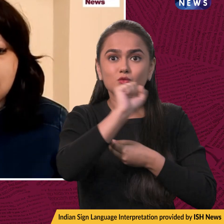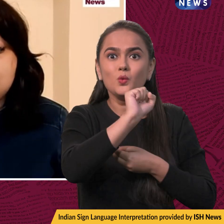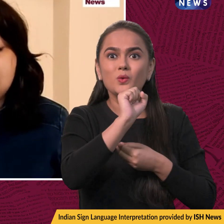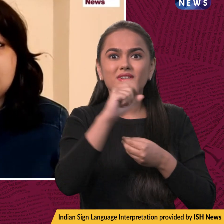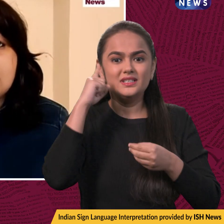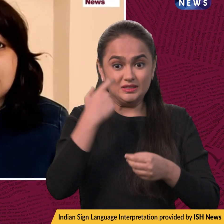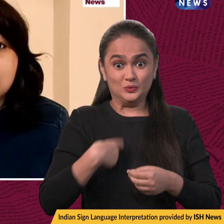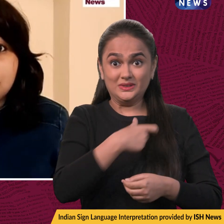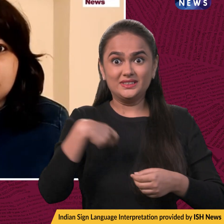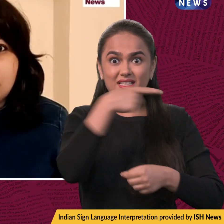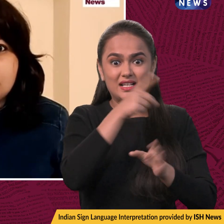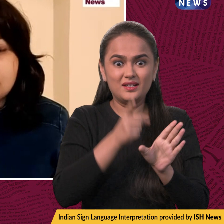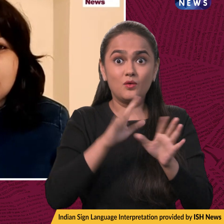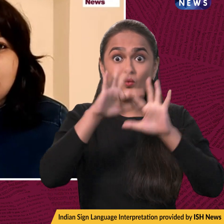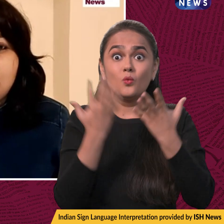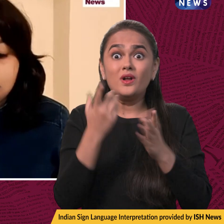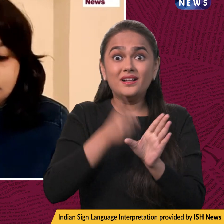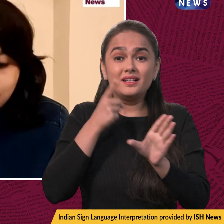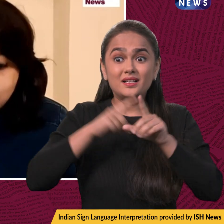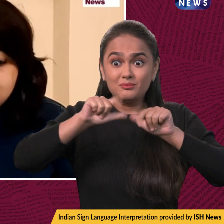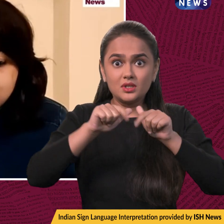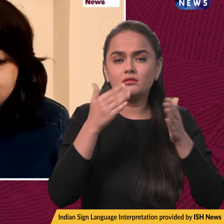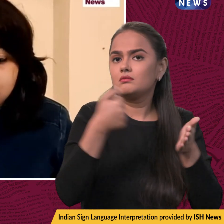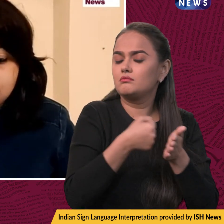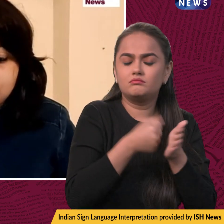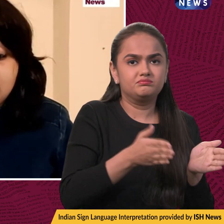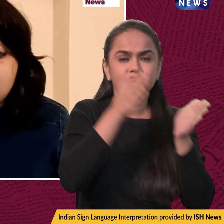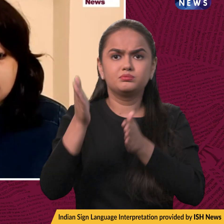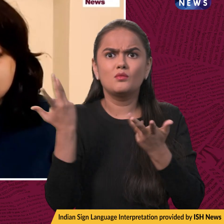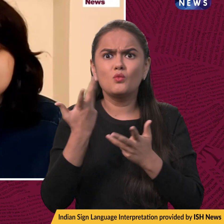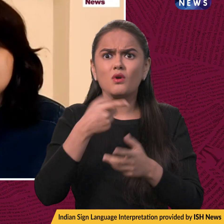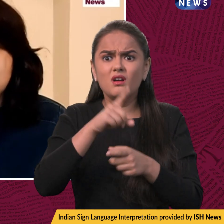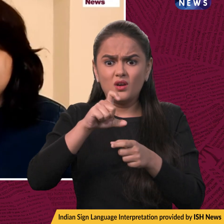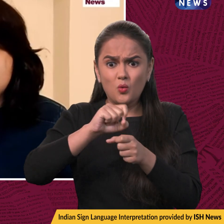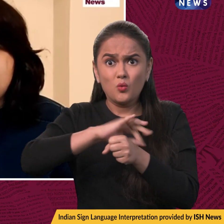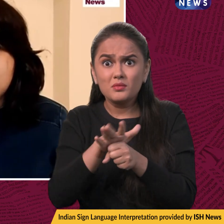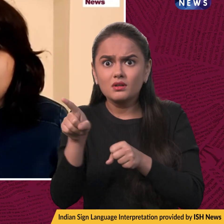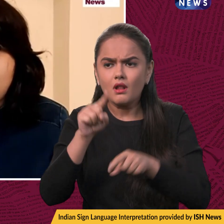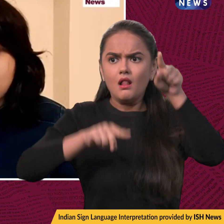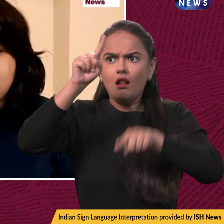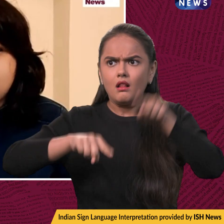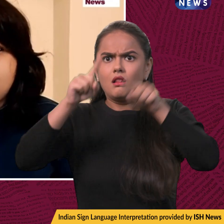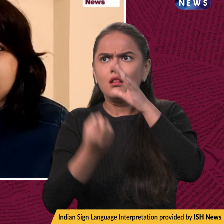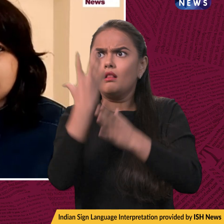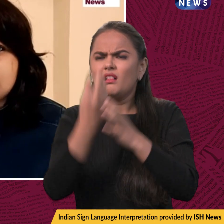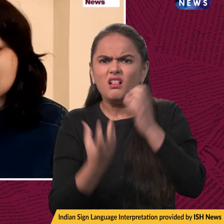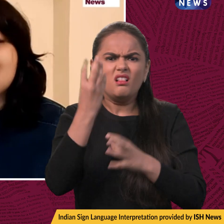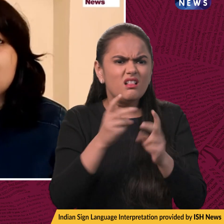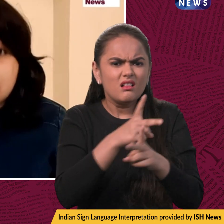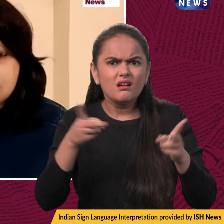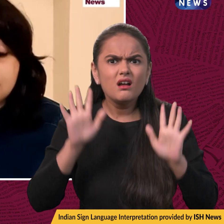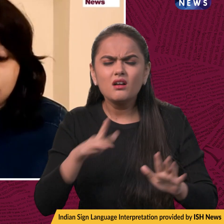its annual meeting in Switzerland's Davos because of continuing uncertainty over the spread of Omicron